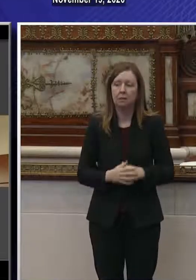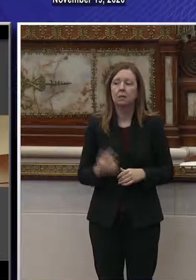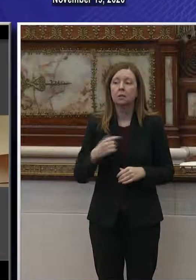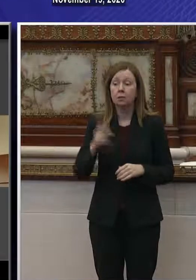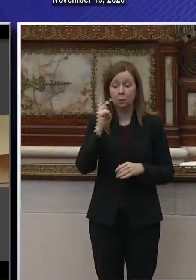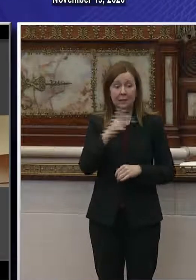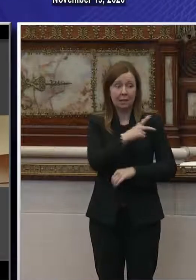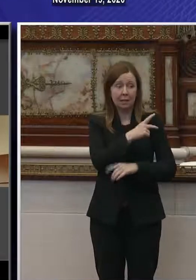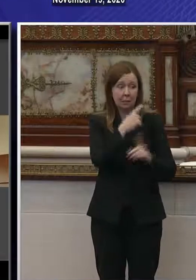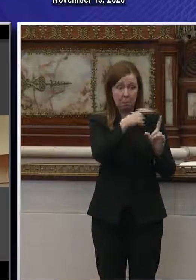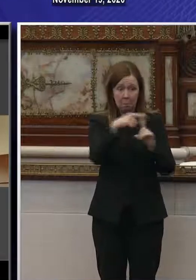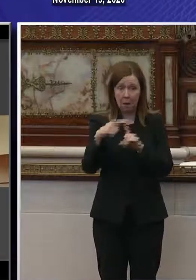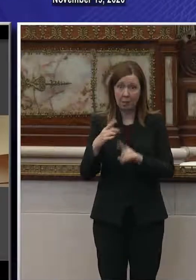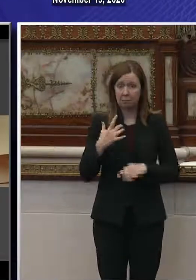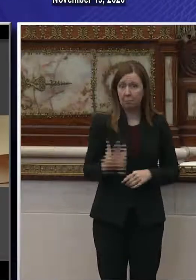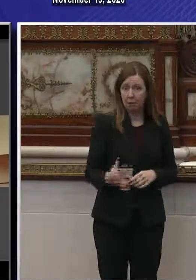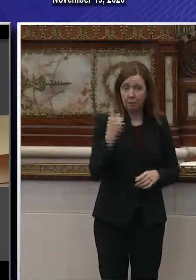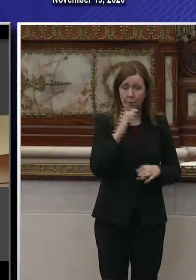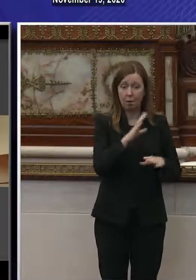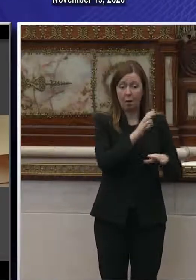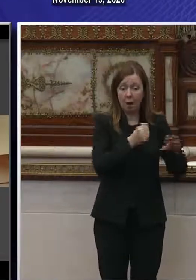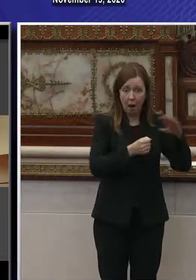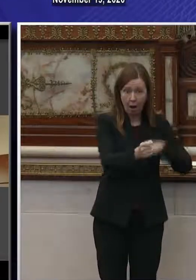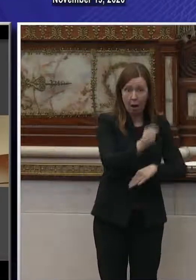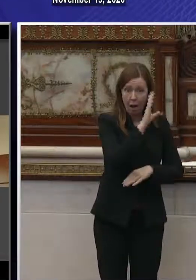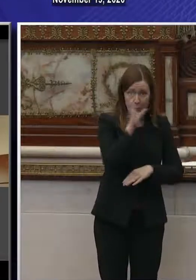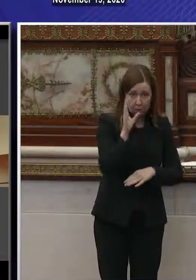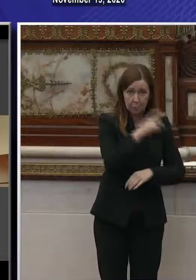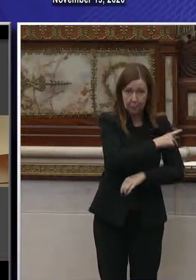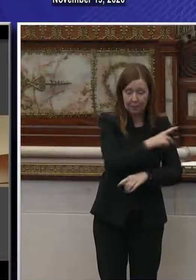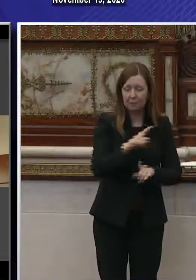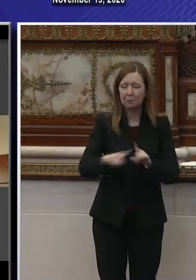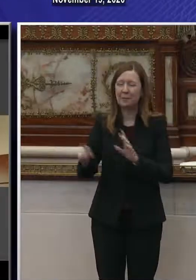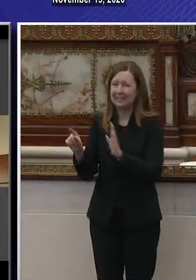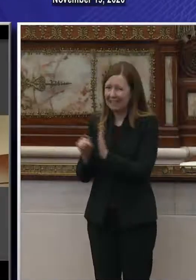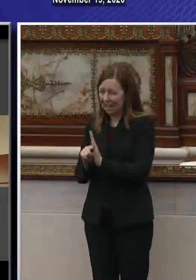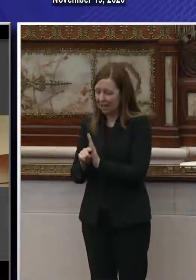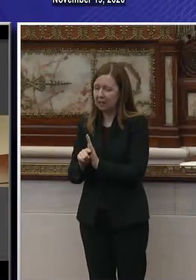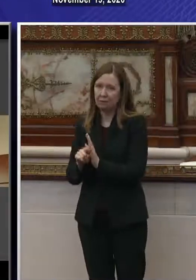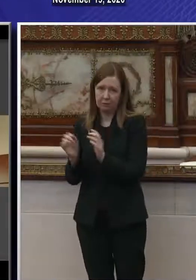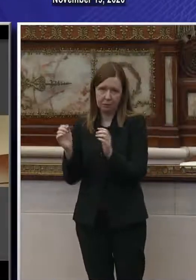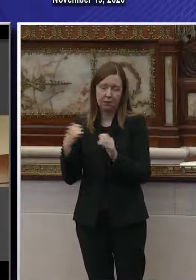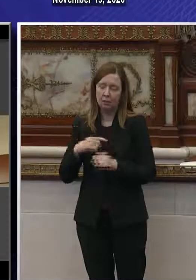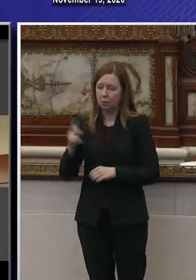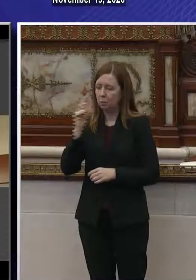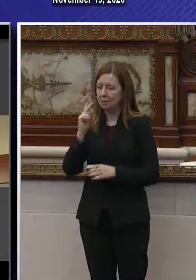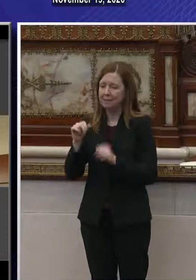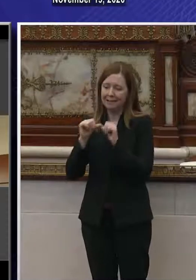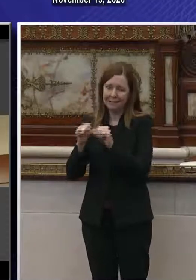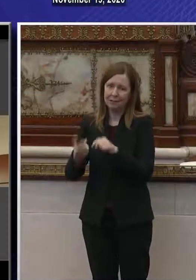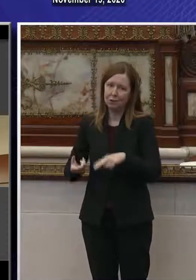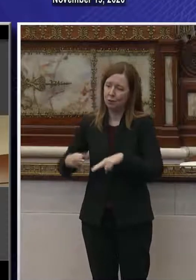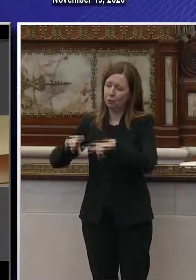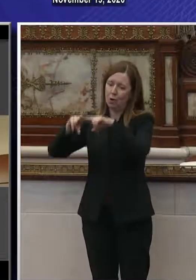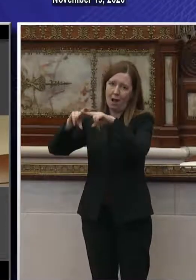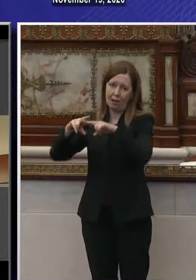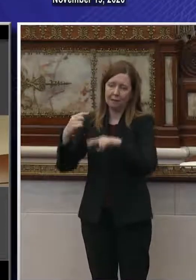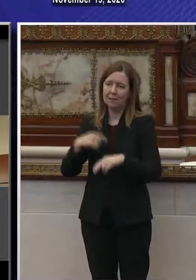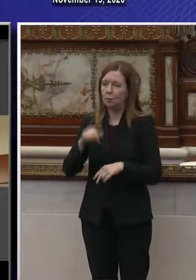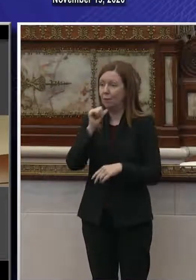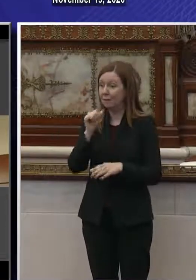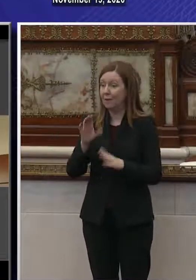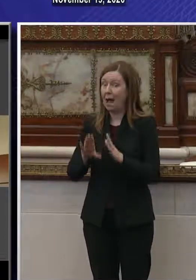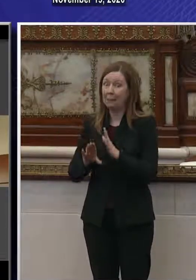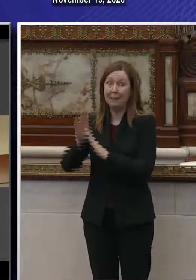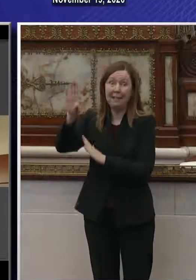positive trends in terms of the hospitalized patients. But on the negative side, of course, we're seeing a continued rise, and we have not